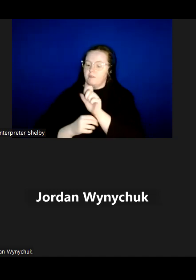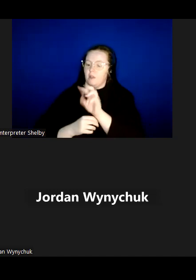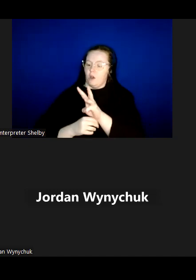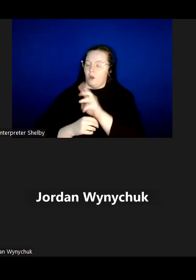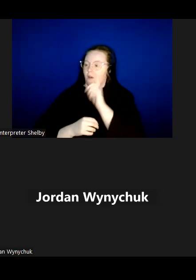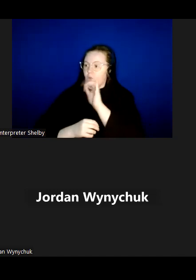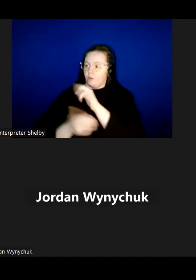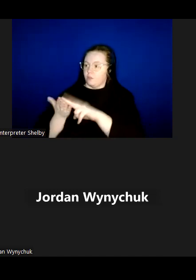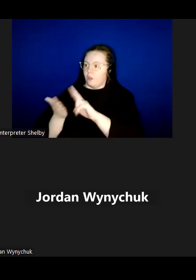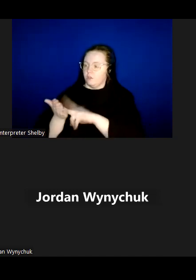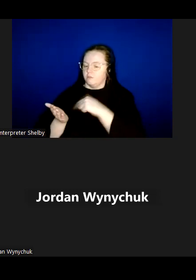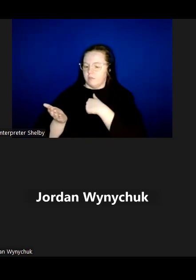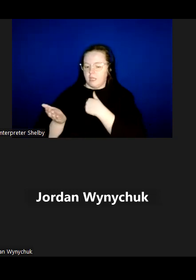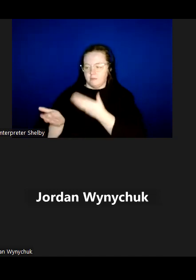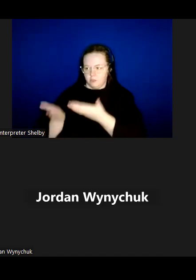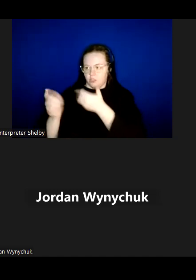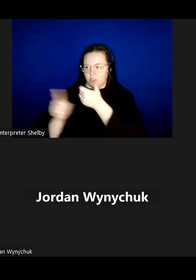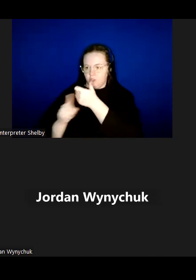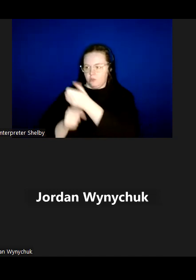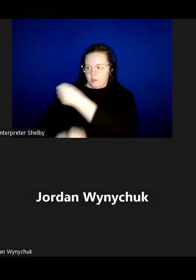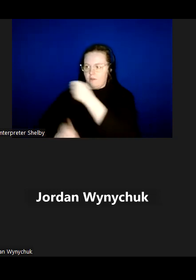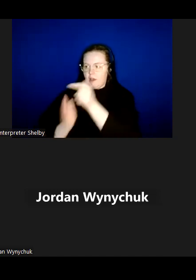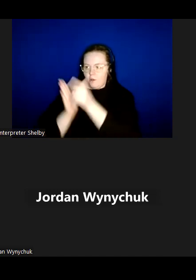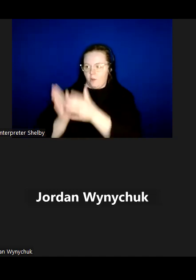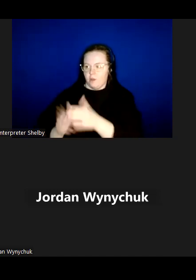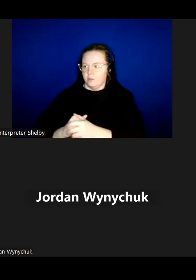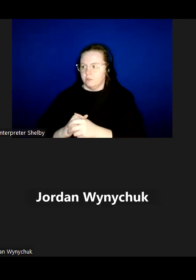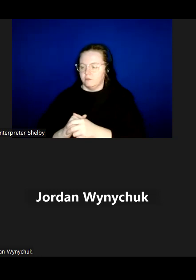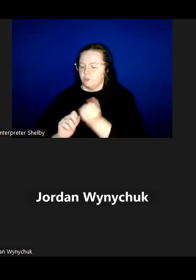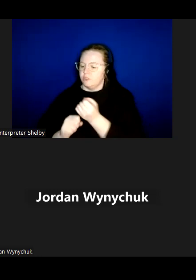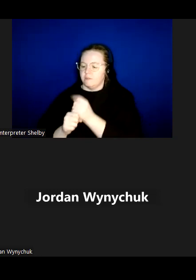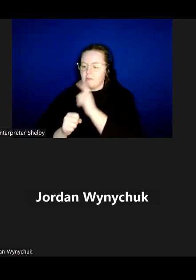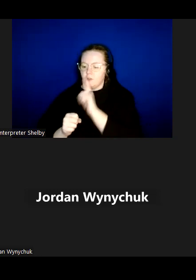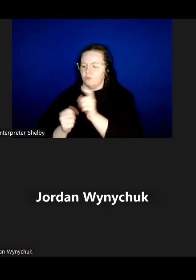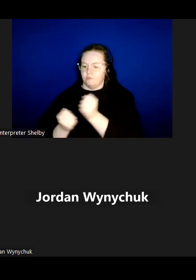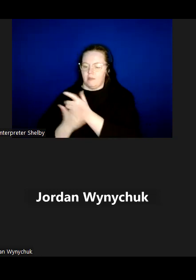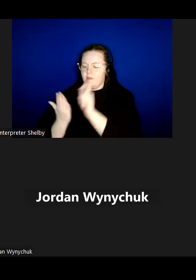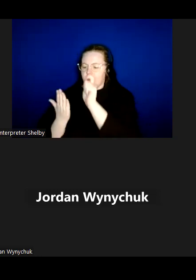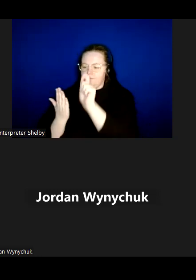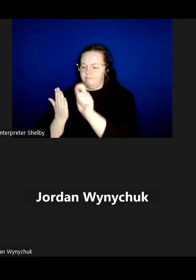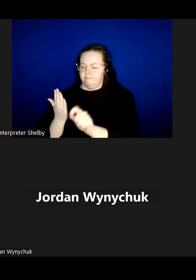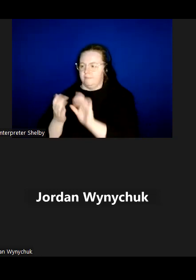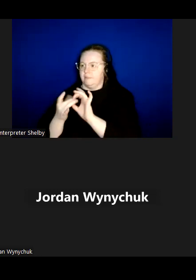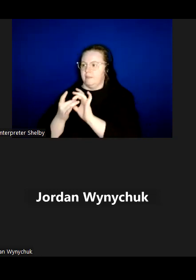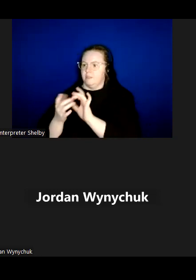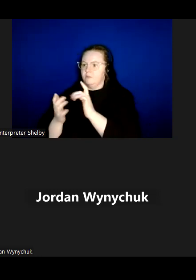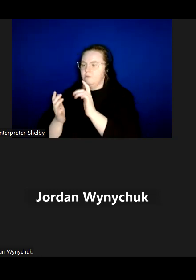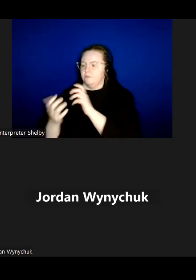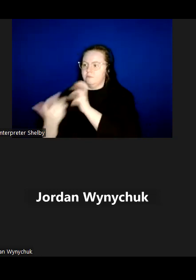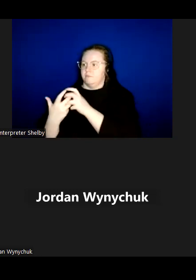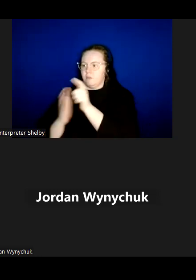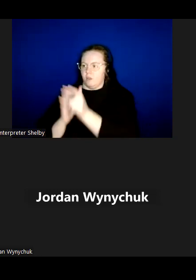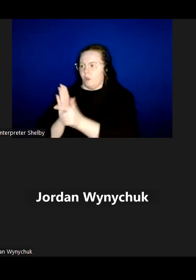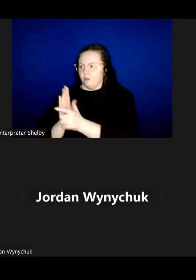strongly suggest you do get some sort of legal advice just to make sure that you're in line with the legislation when it comes to